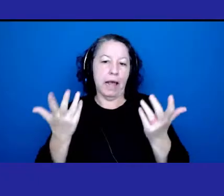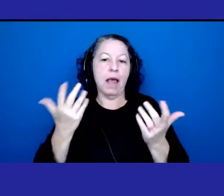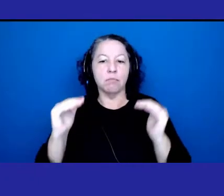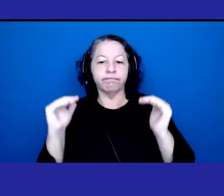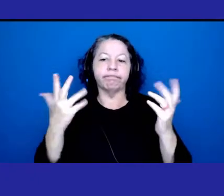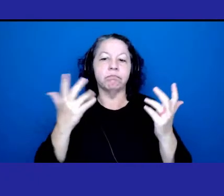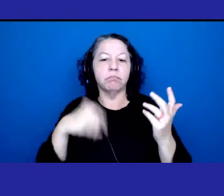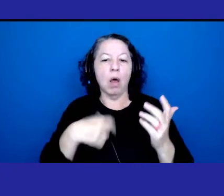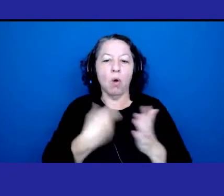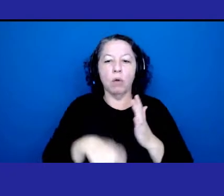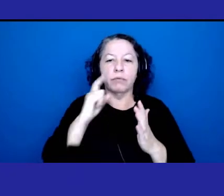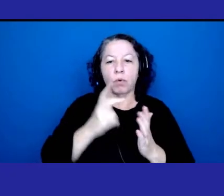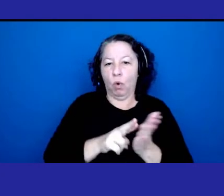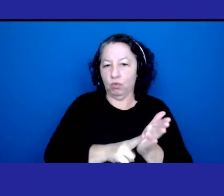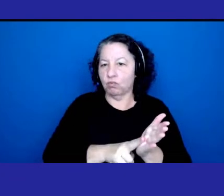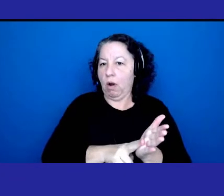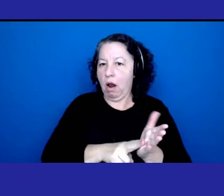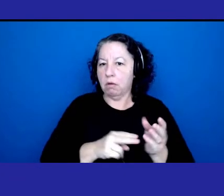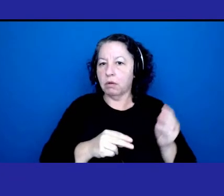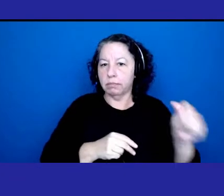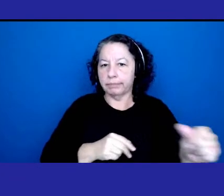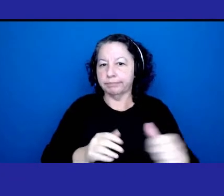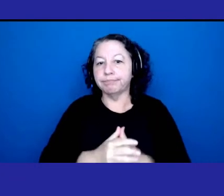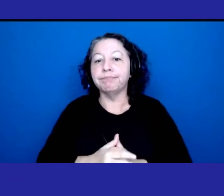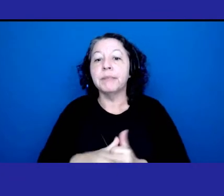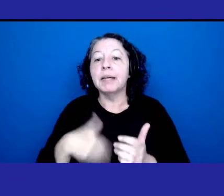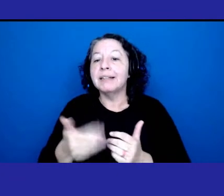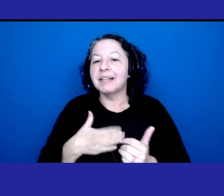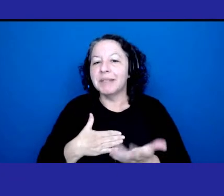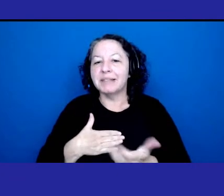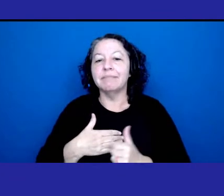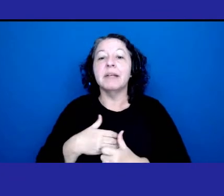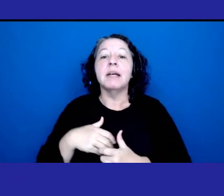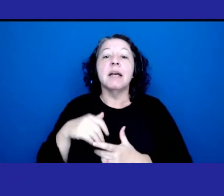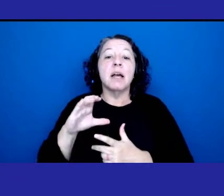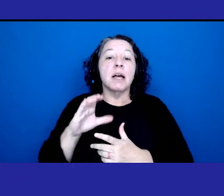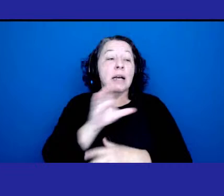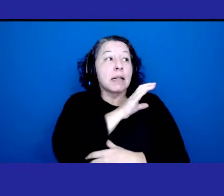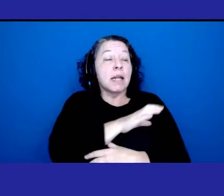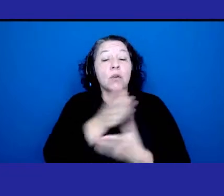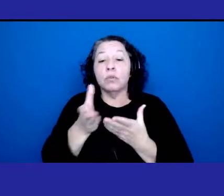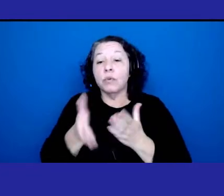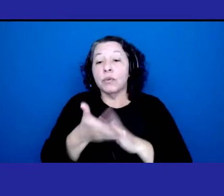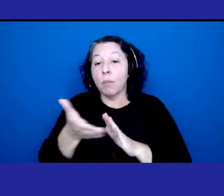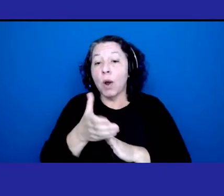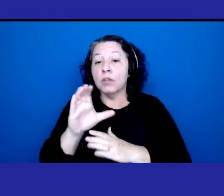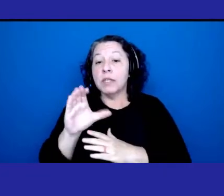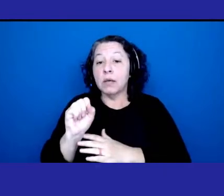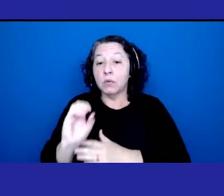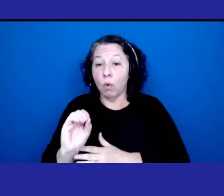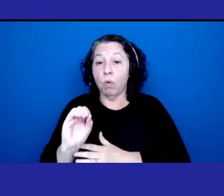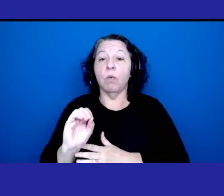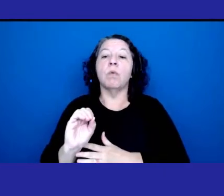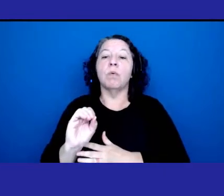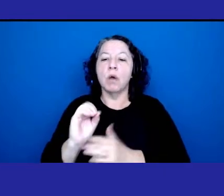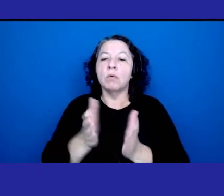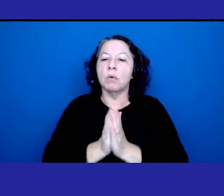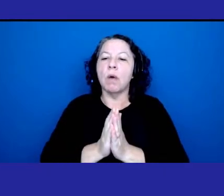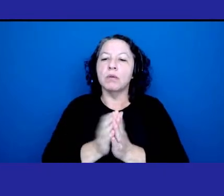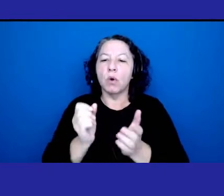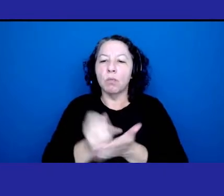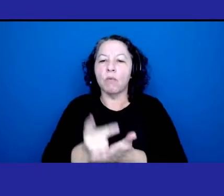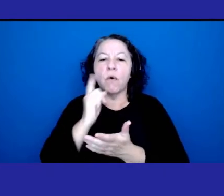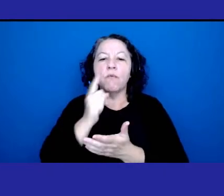please. Clinical Services Operations is requesting approval to increase the not to exceed amount by